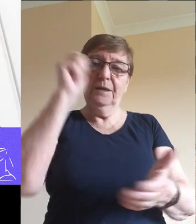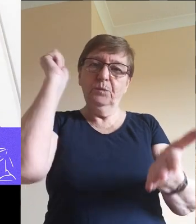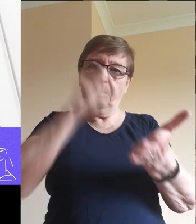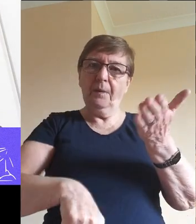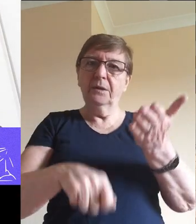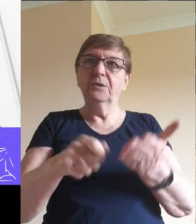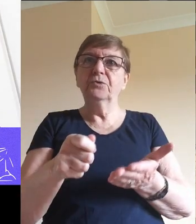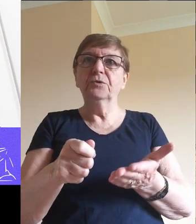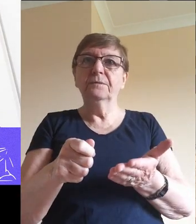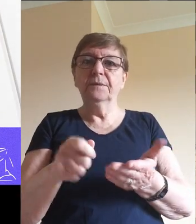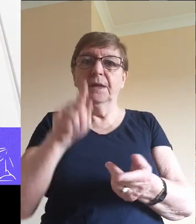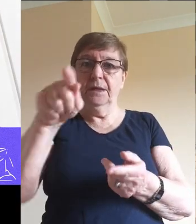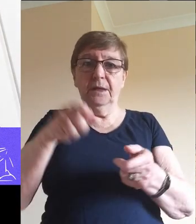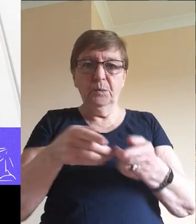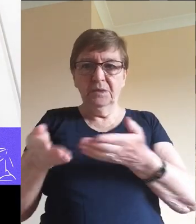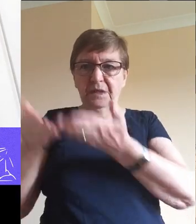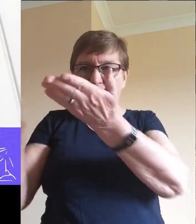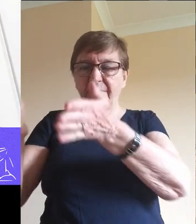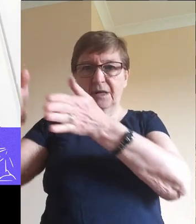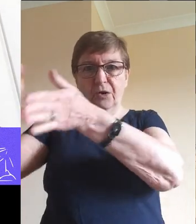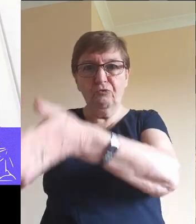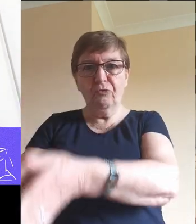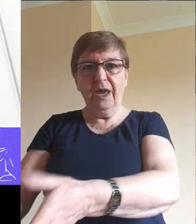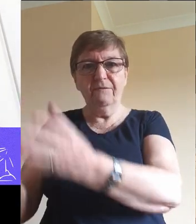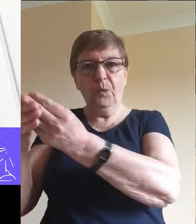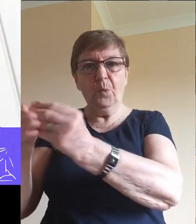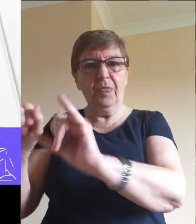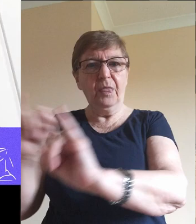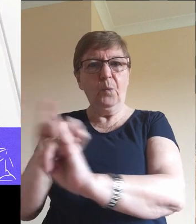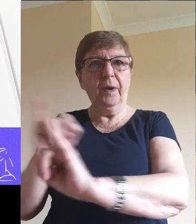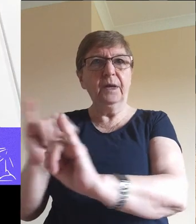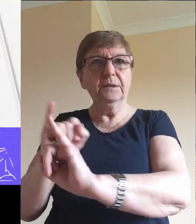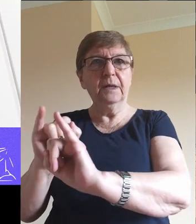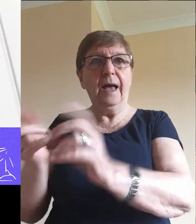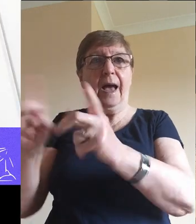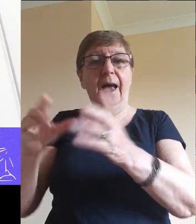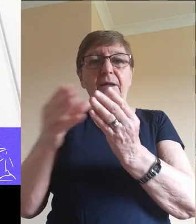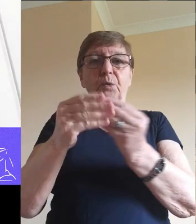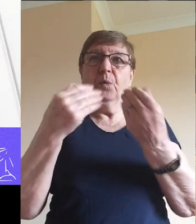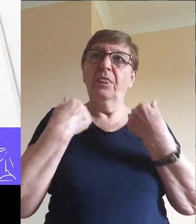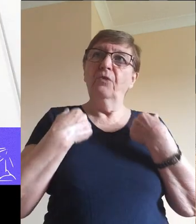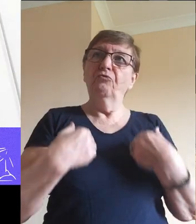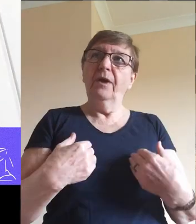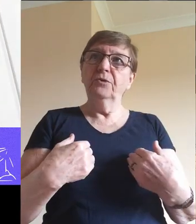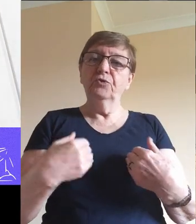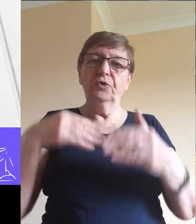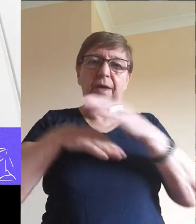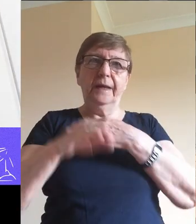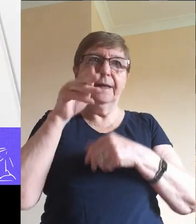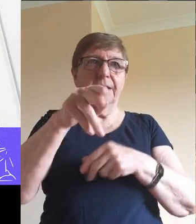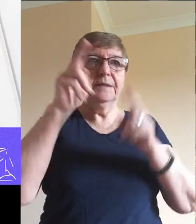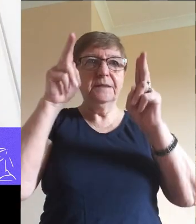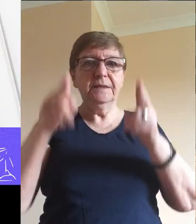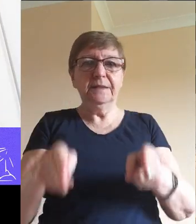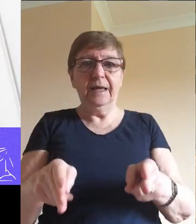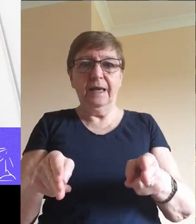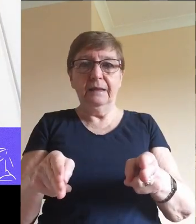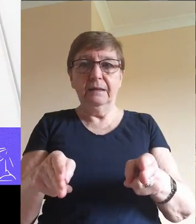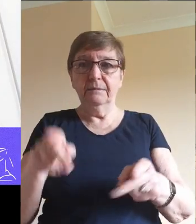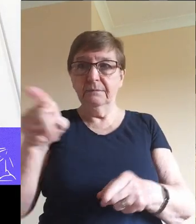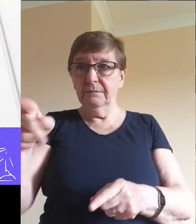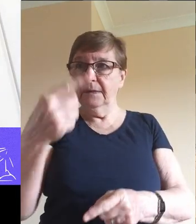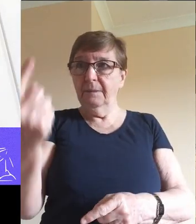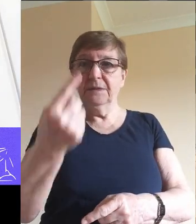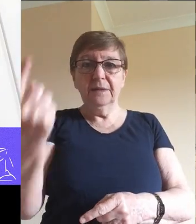was assigned a grave with the wicked and with the rich in his death. Though he had done